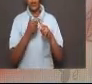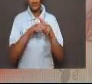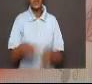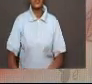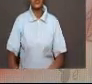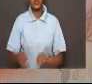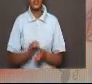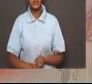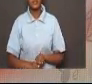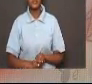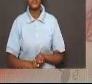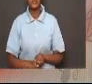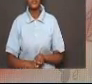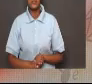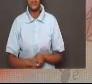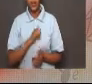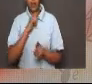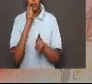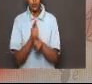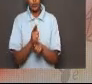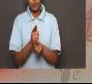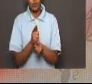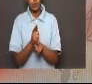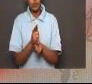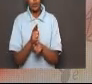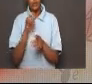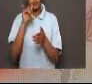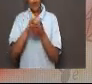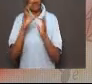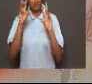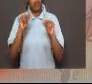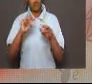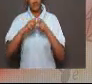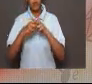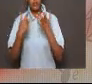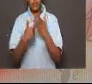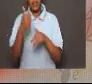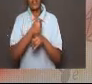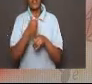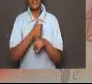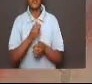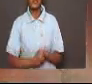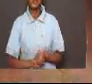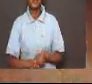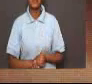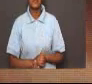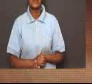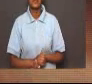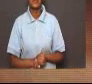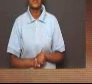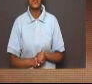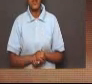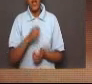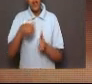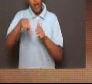Welcome back, students. I am sure that you had no trouble with this activity.